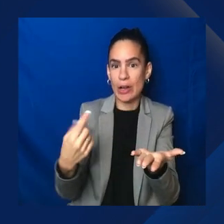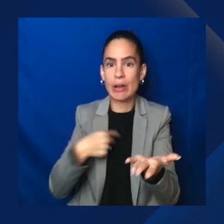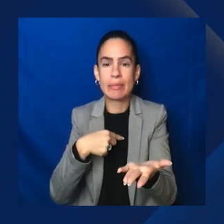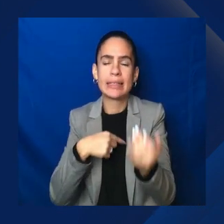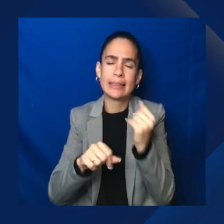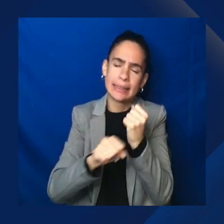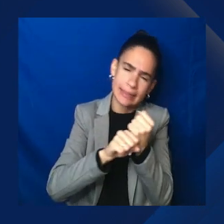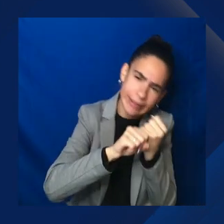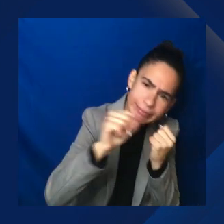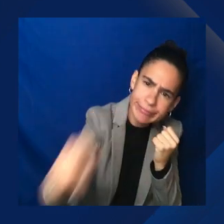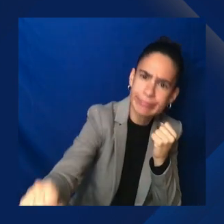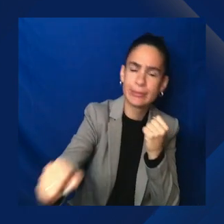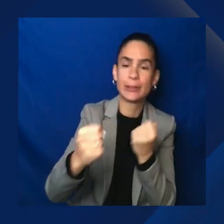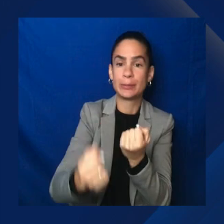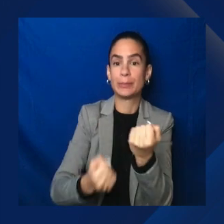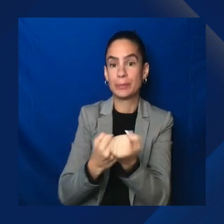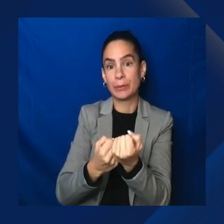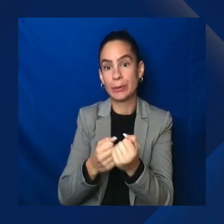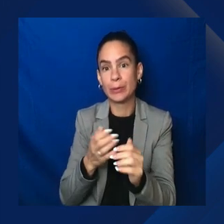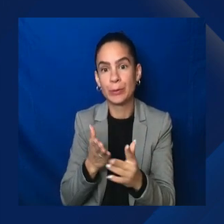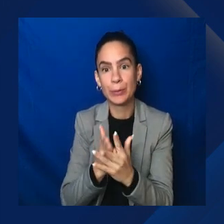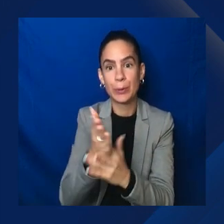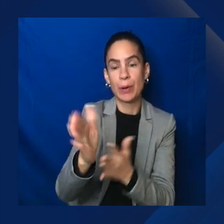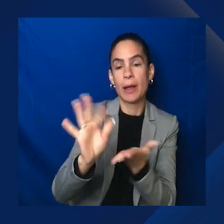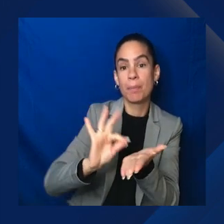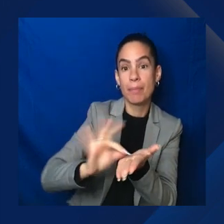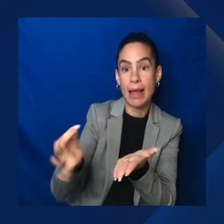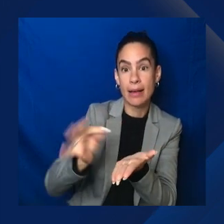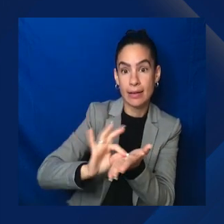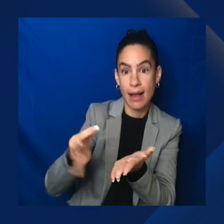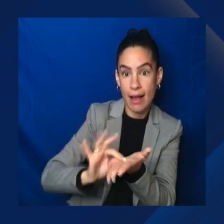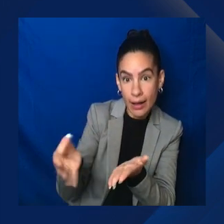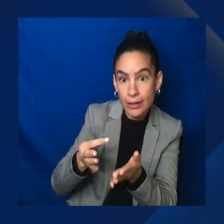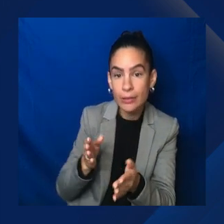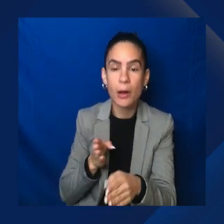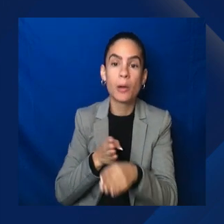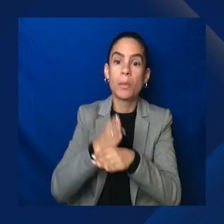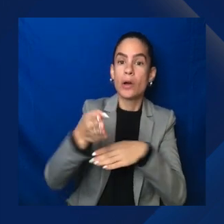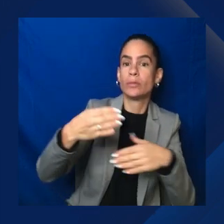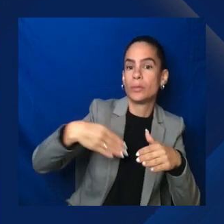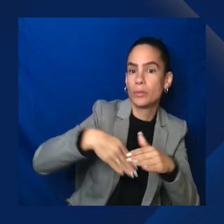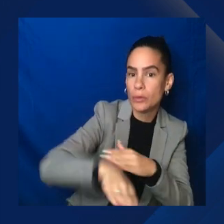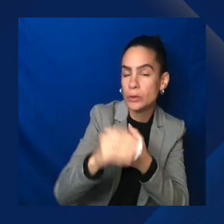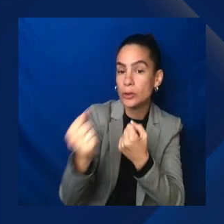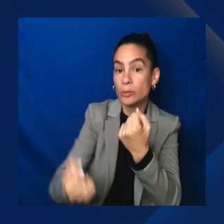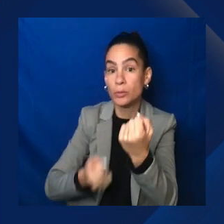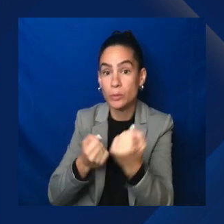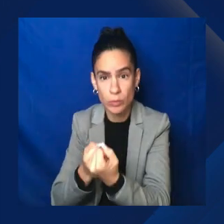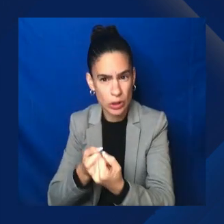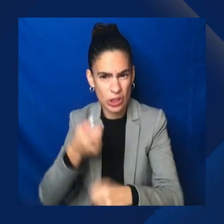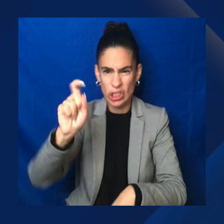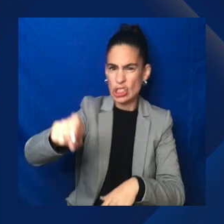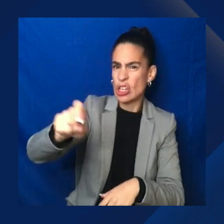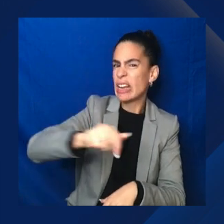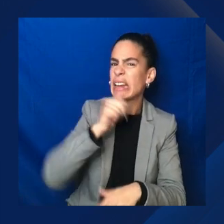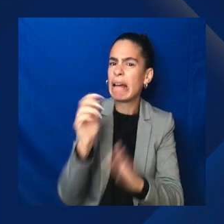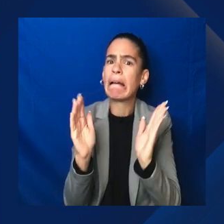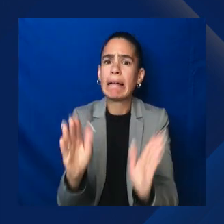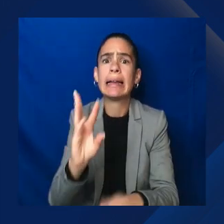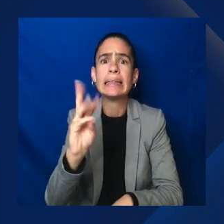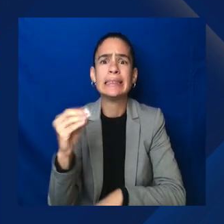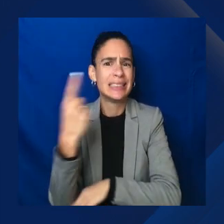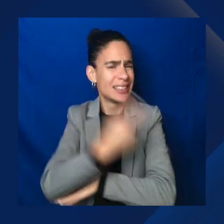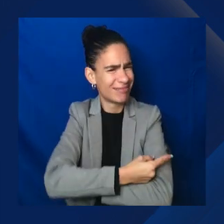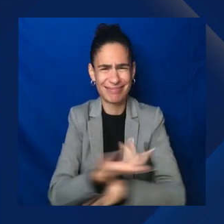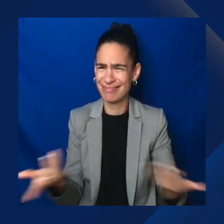to say that postpartum support should not just be 60 days after childbirth. That's not going to deal with what we need to